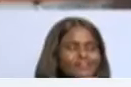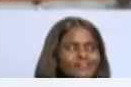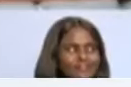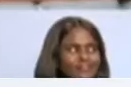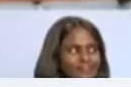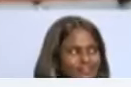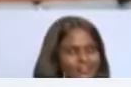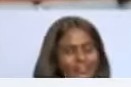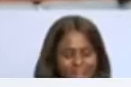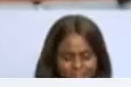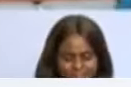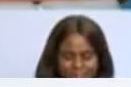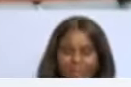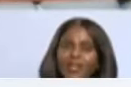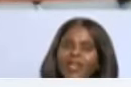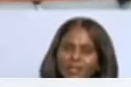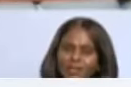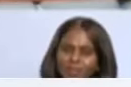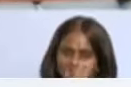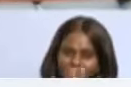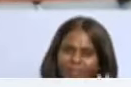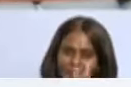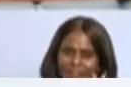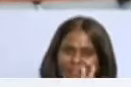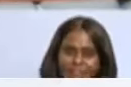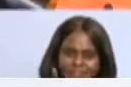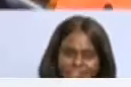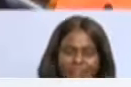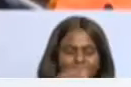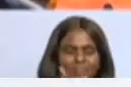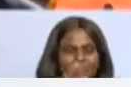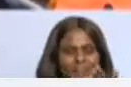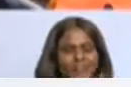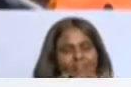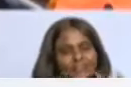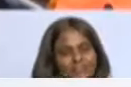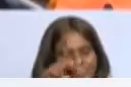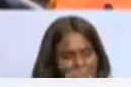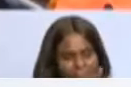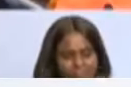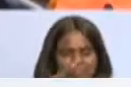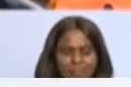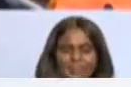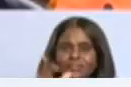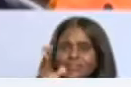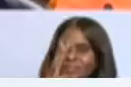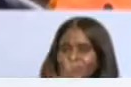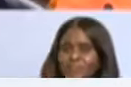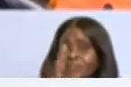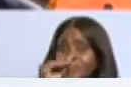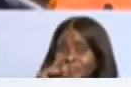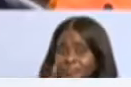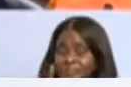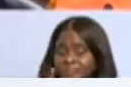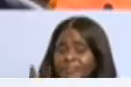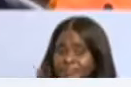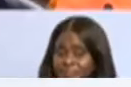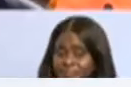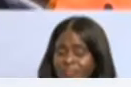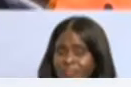and very fast. And the project is being undertaken, Madam Speaker, at a